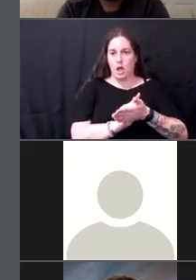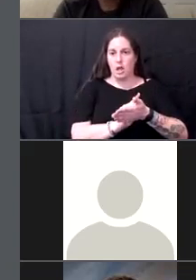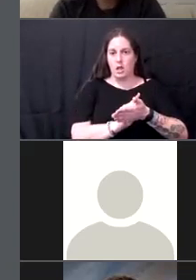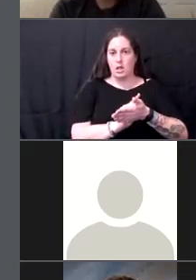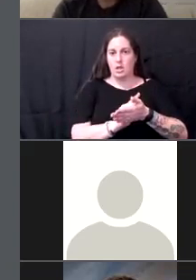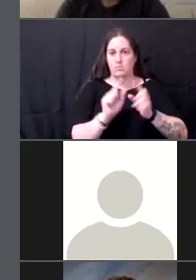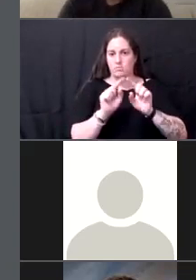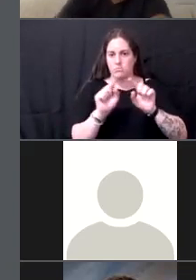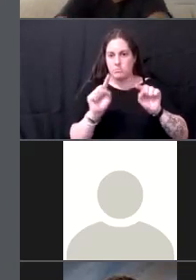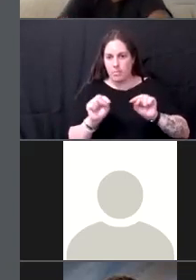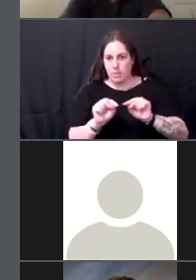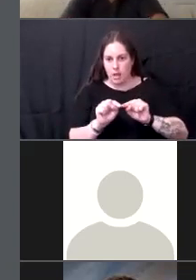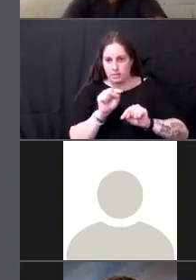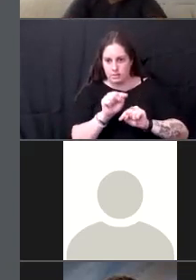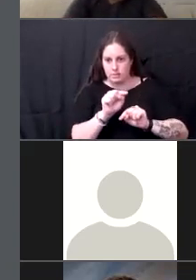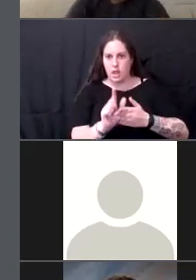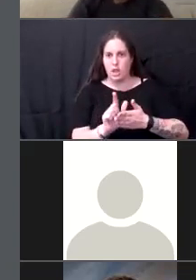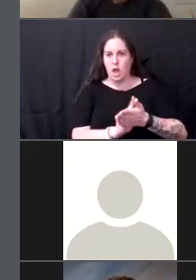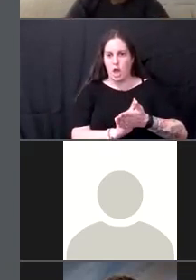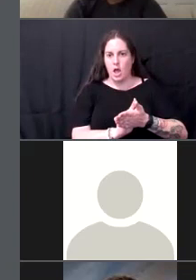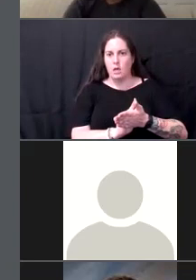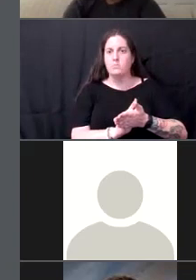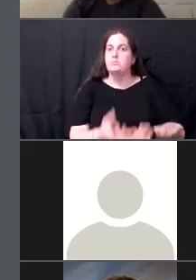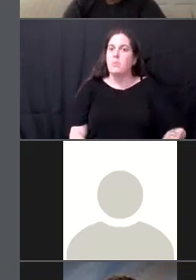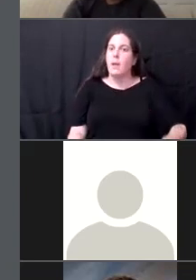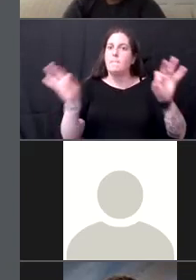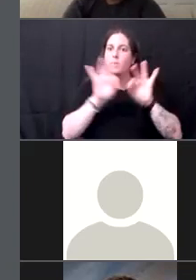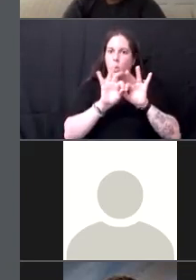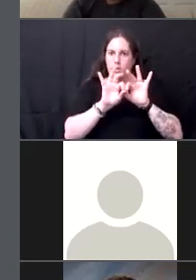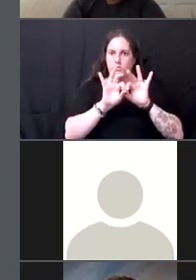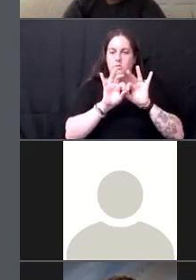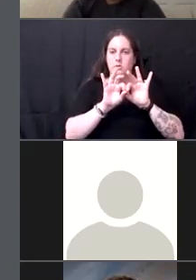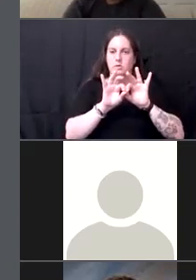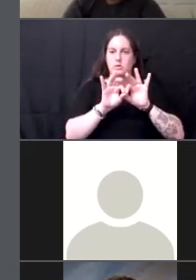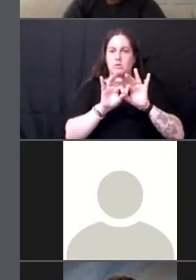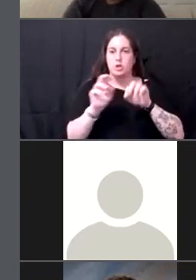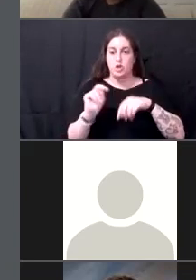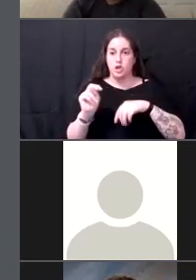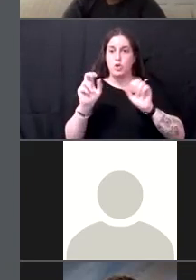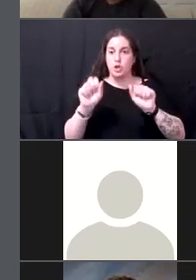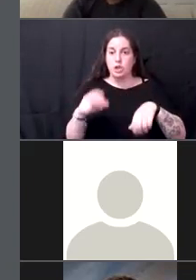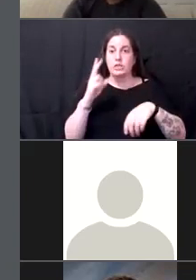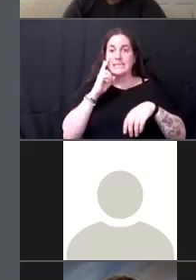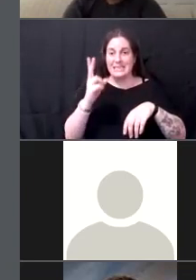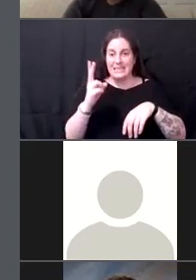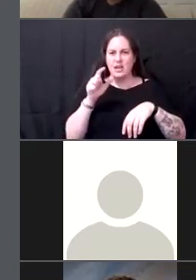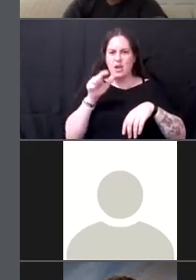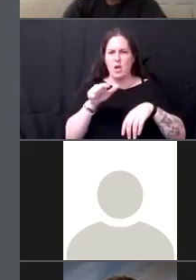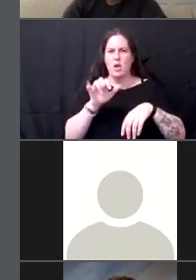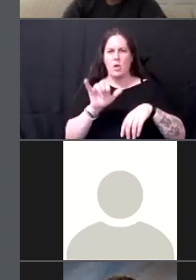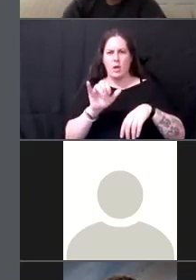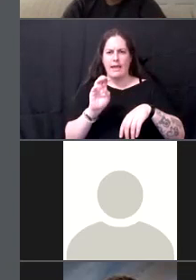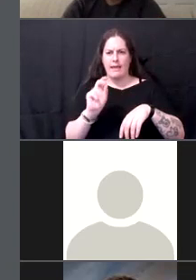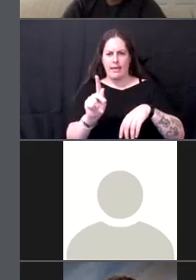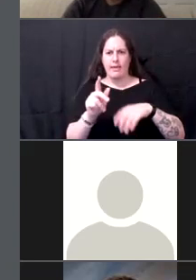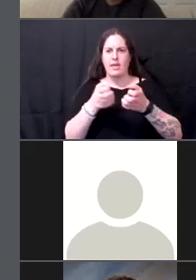was key because he could see from this mathematics, he used this mathematics and built on